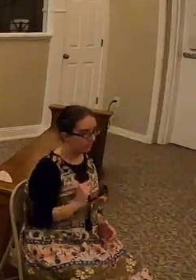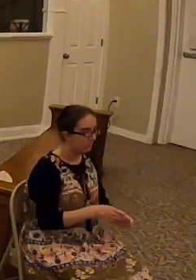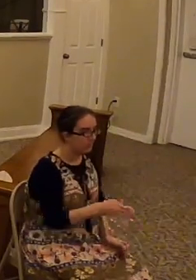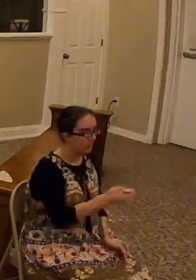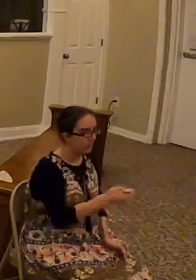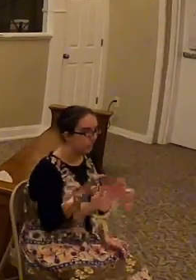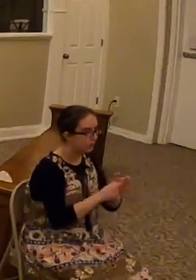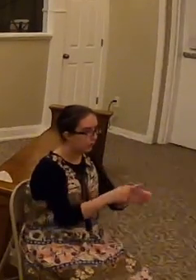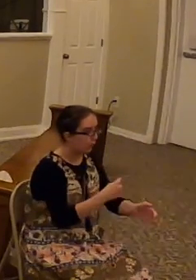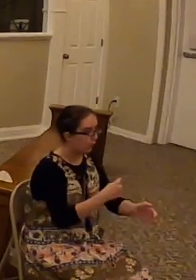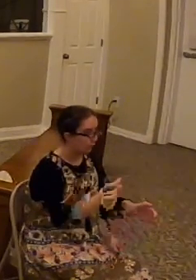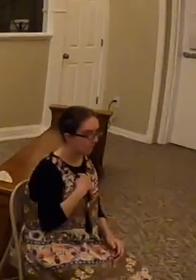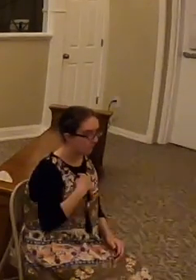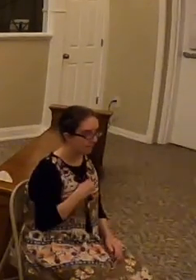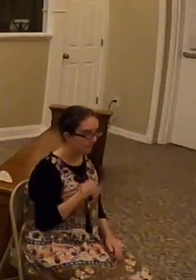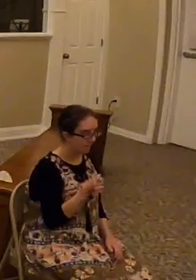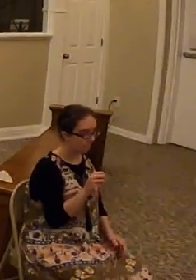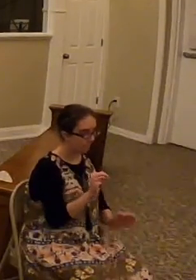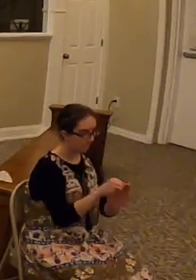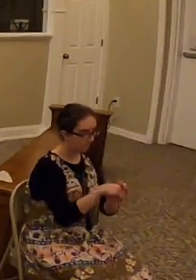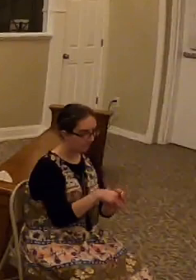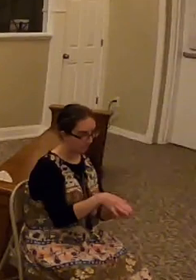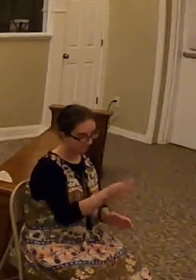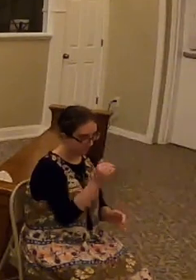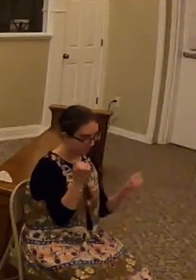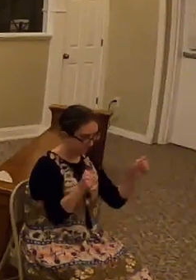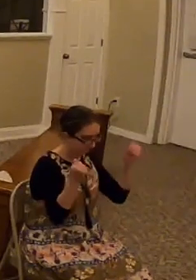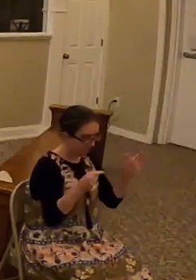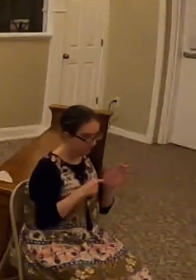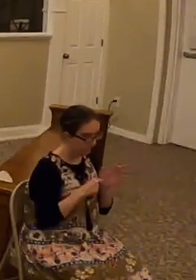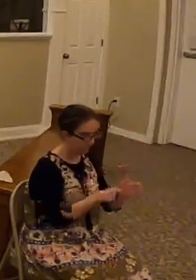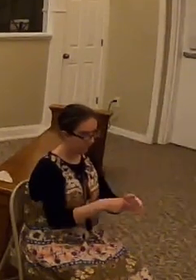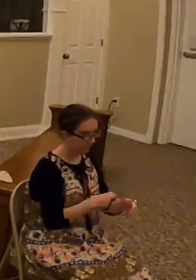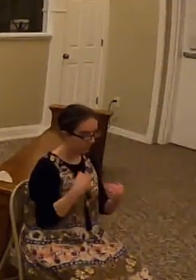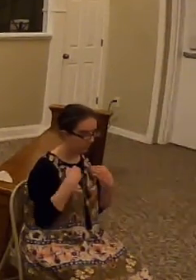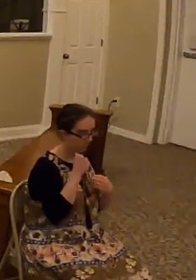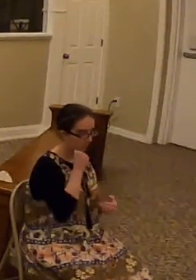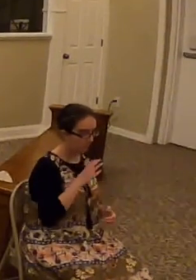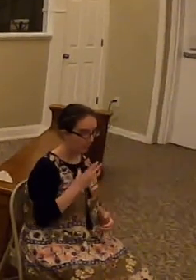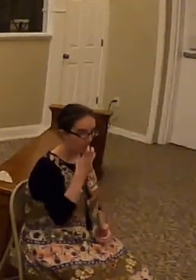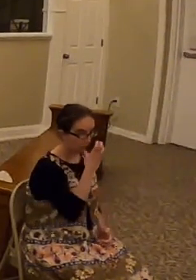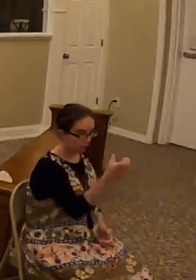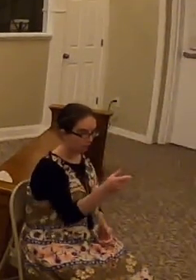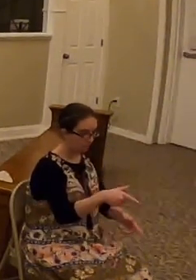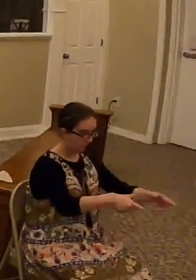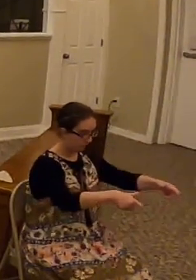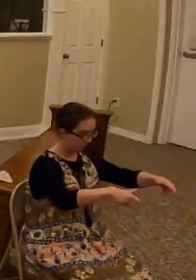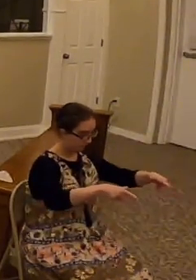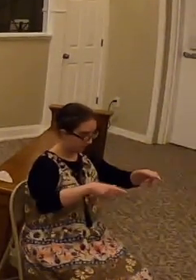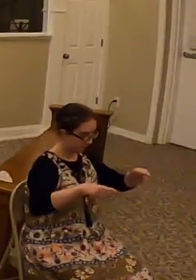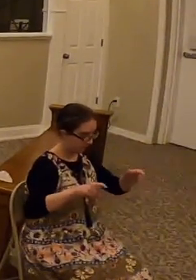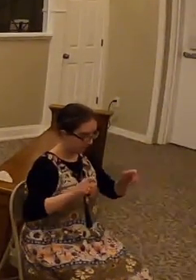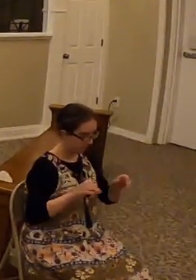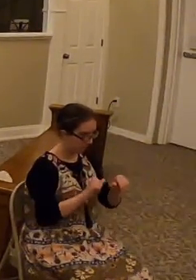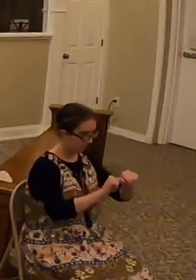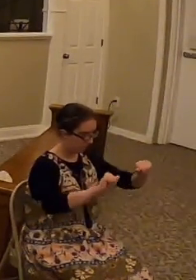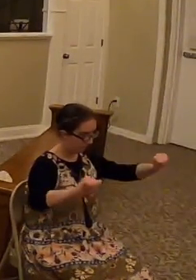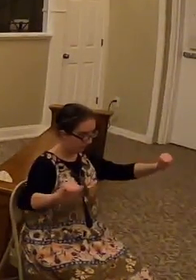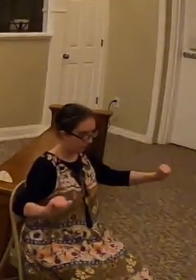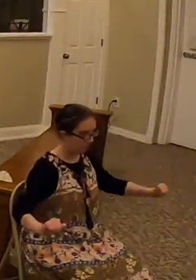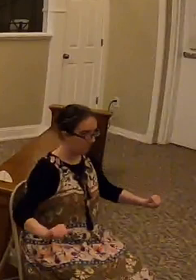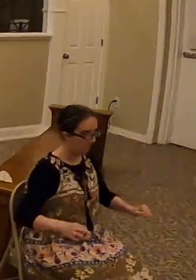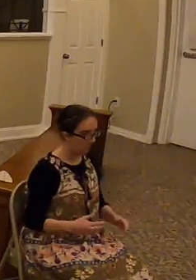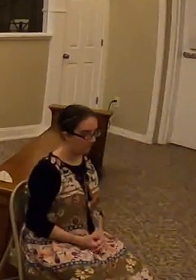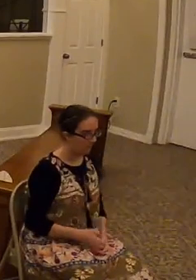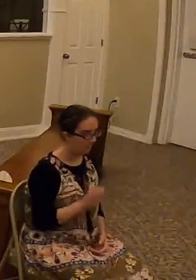God showed me. That's the intention of the sermon. God's already showed it. And this young lady is screaming, running to the altar. Come on,